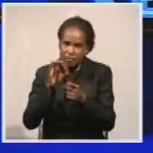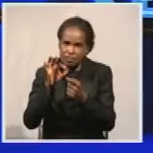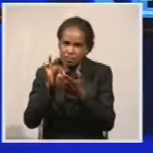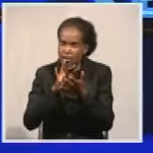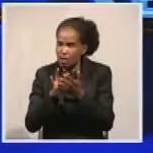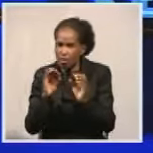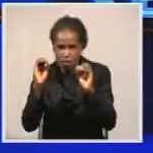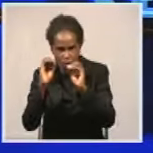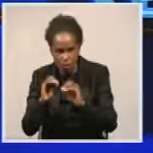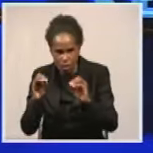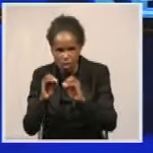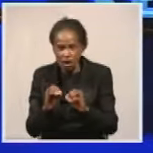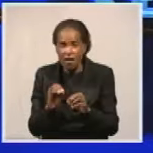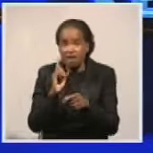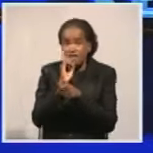second.